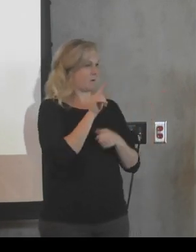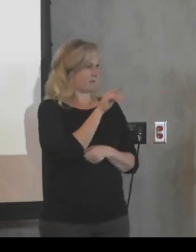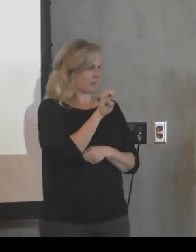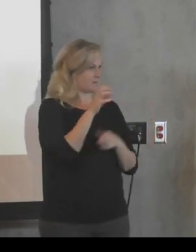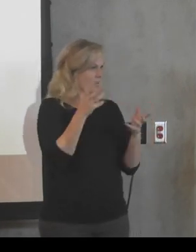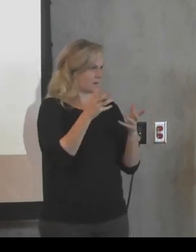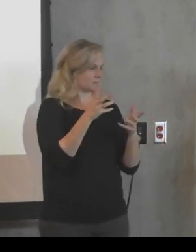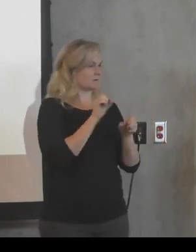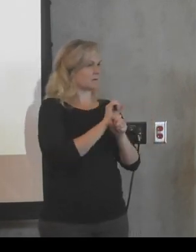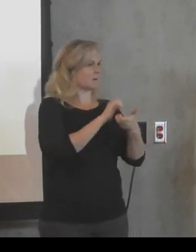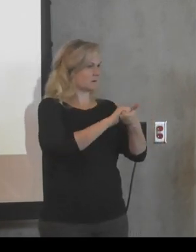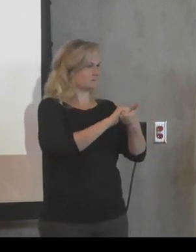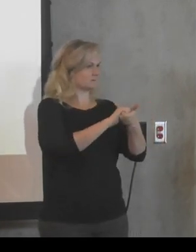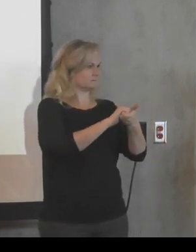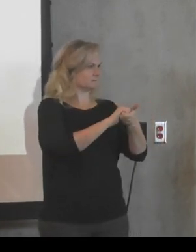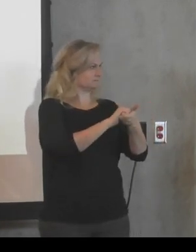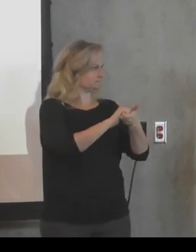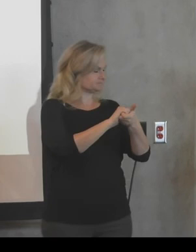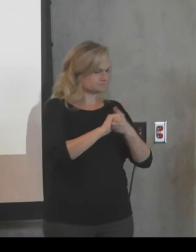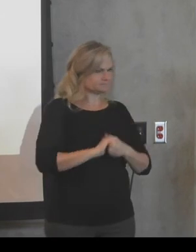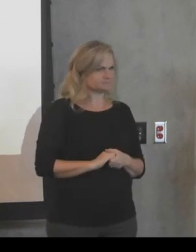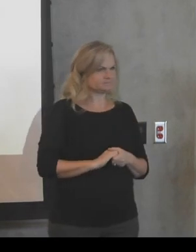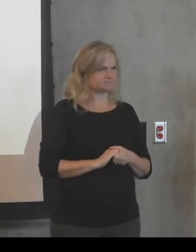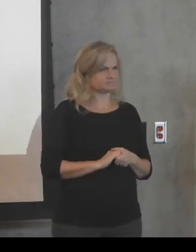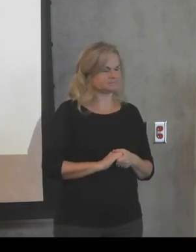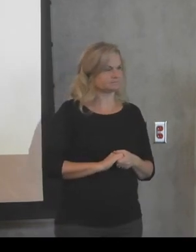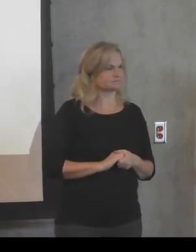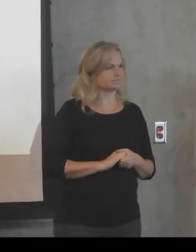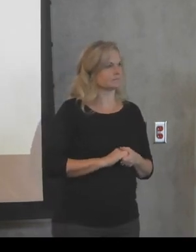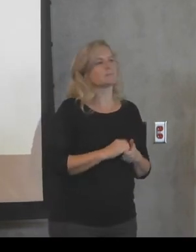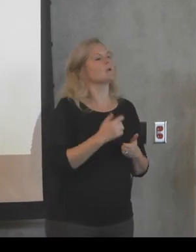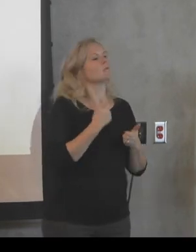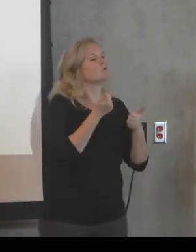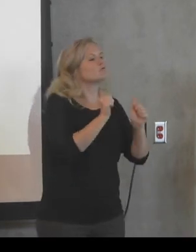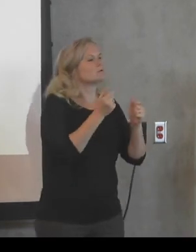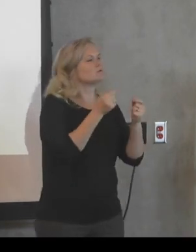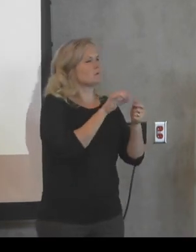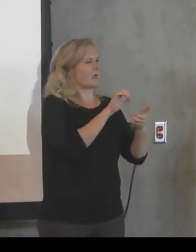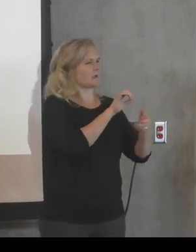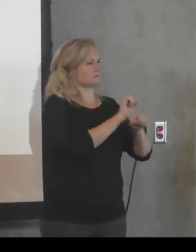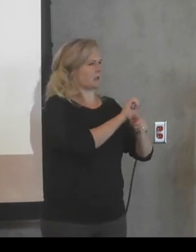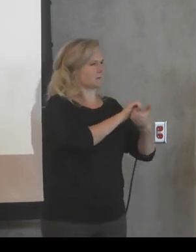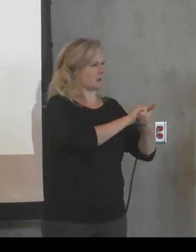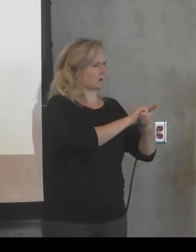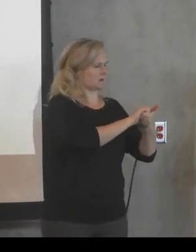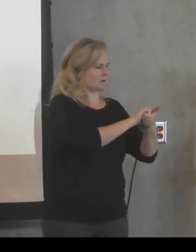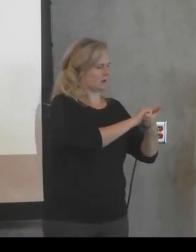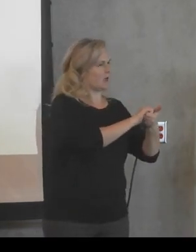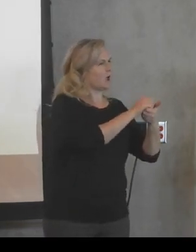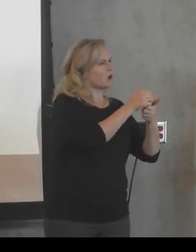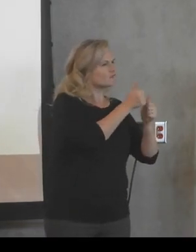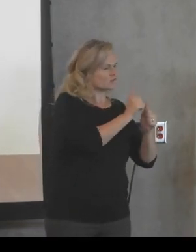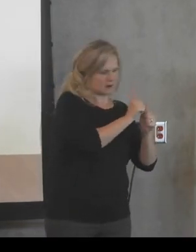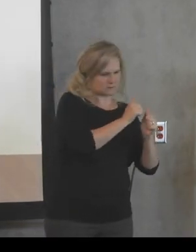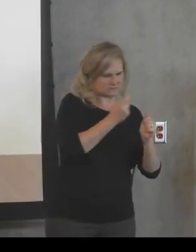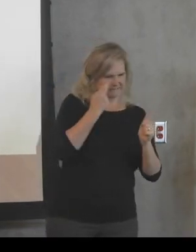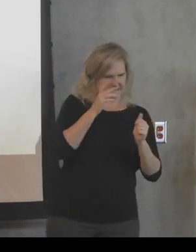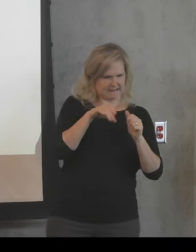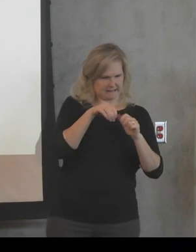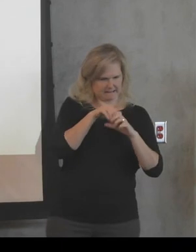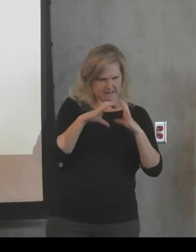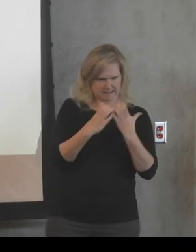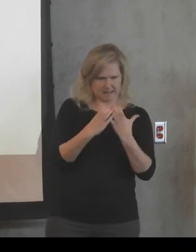And we're trying to tie this in with something we see happening in the classroom all the time. You go into